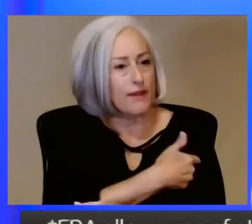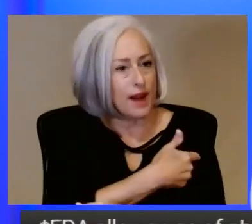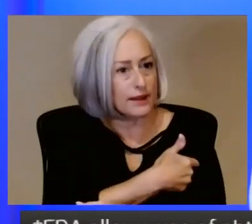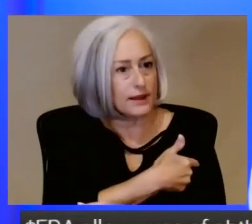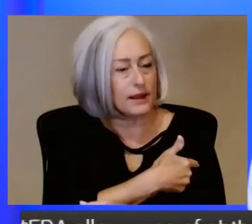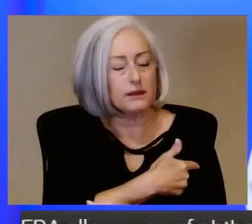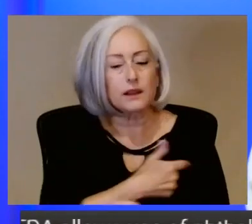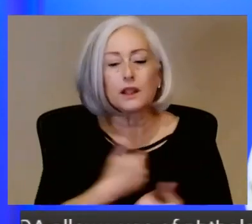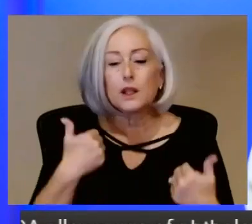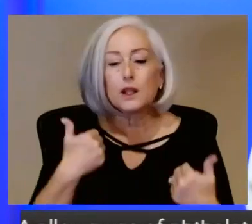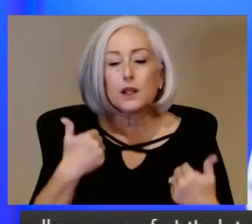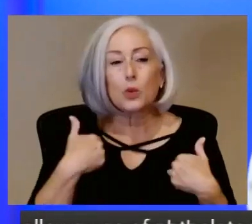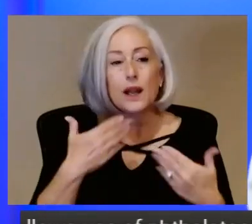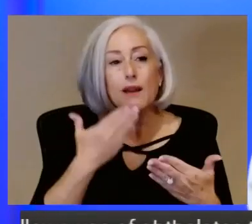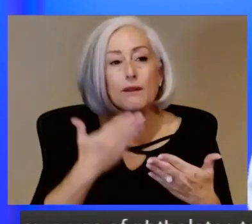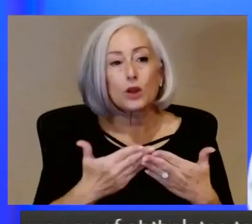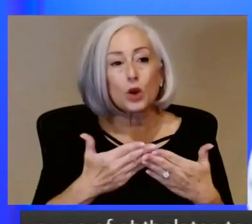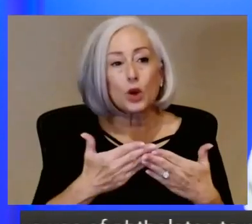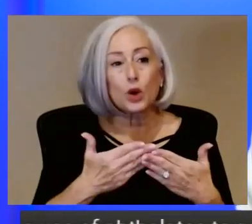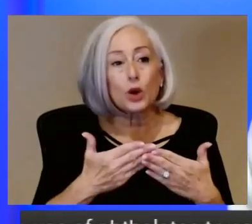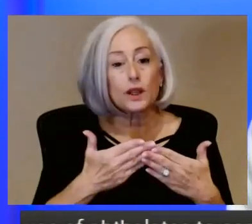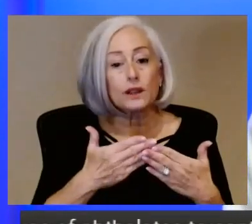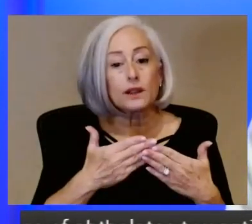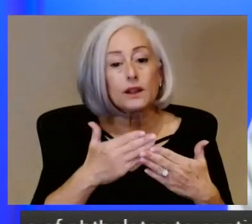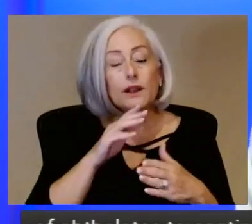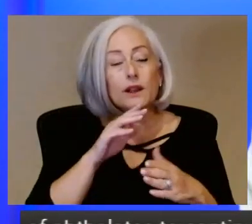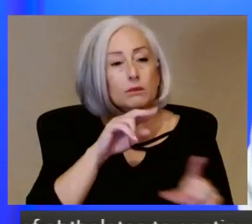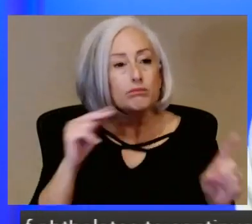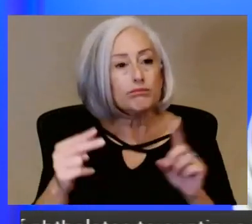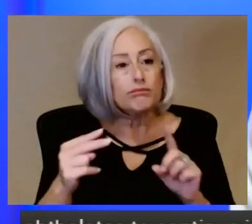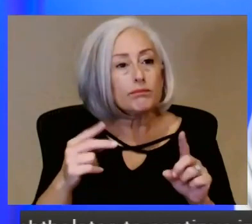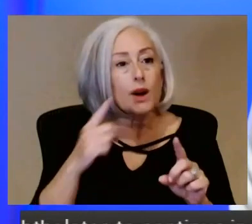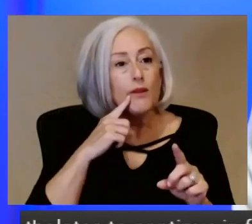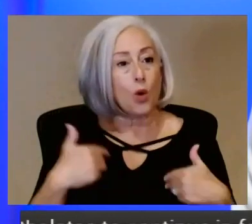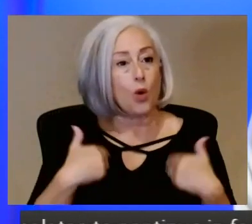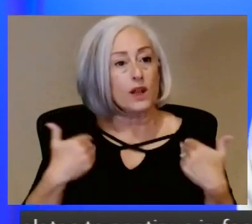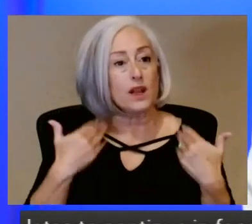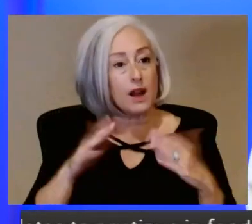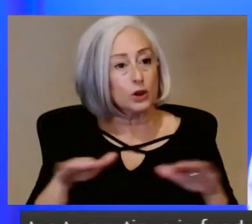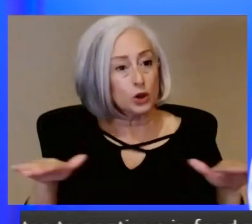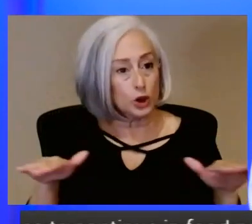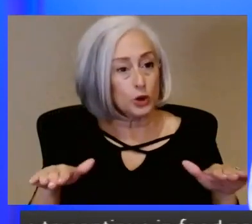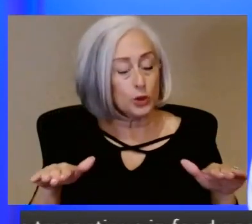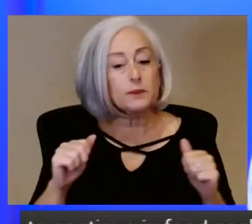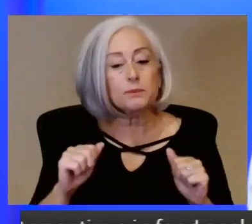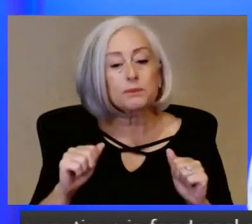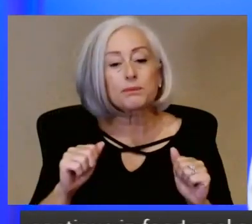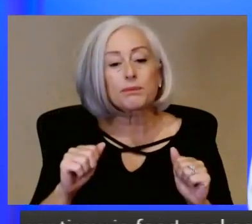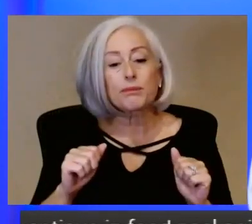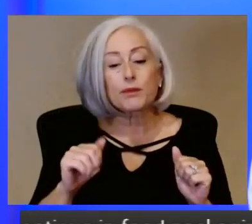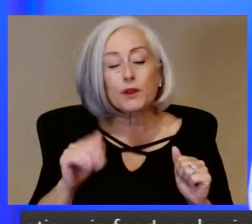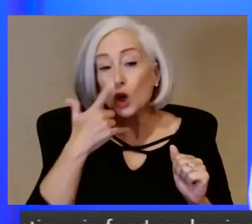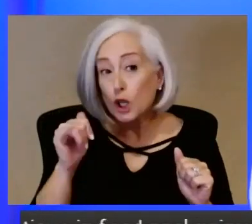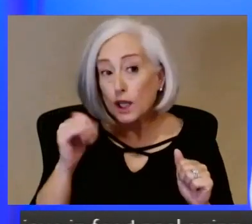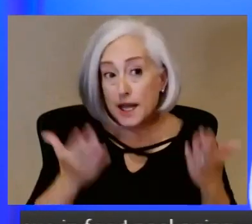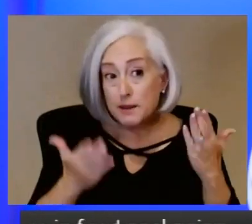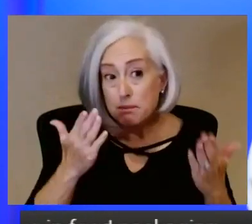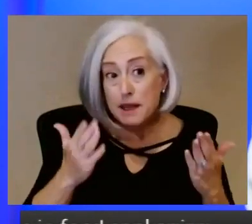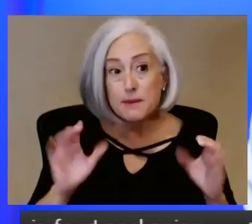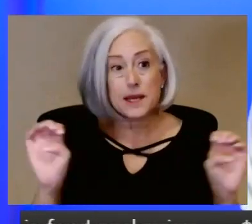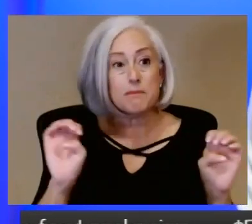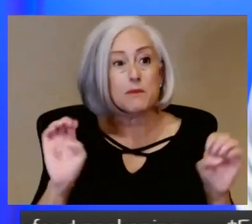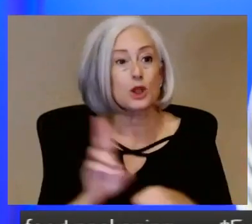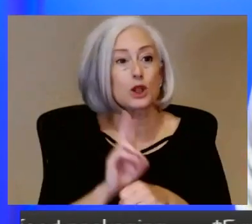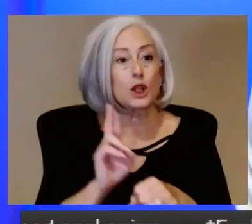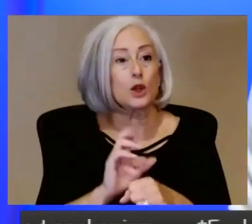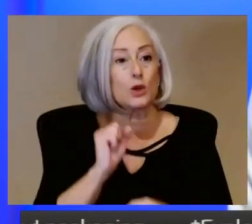younger children now in the next few weeks, with looking like there will probably be an emergency use authorization